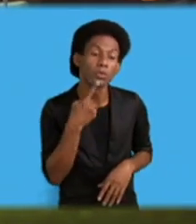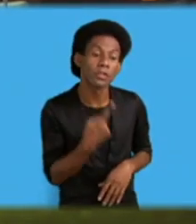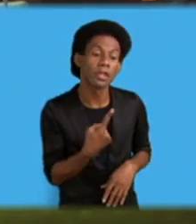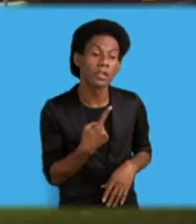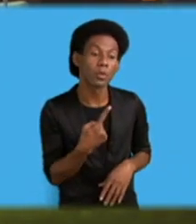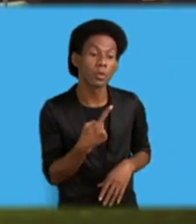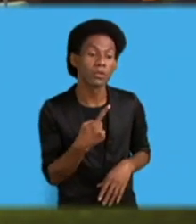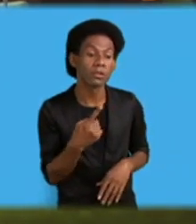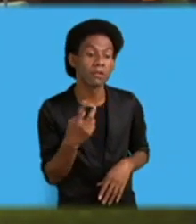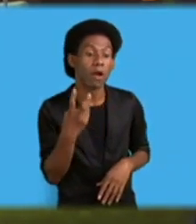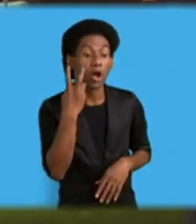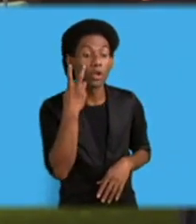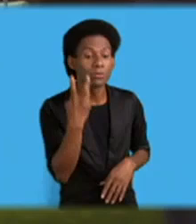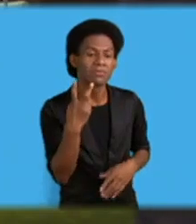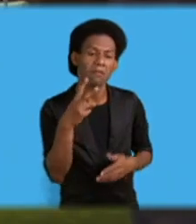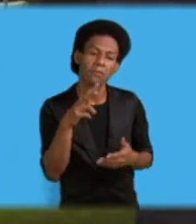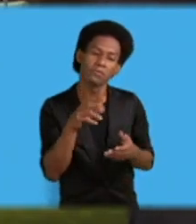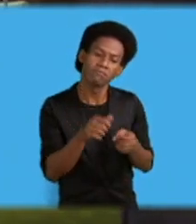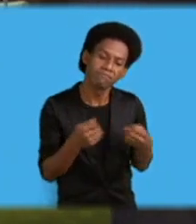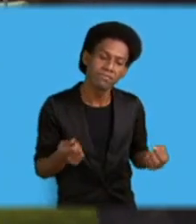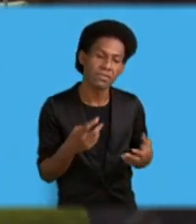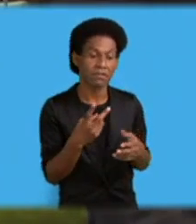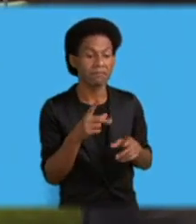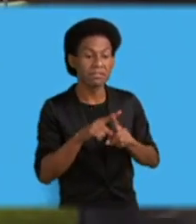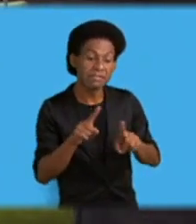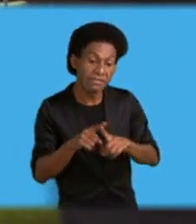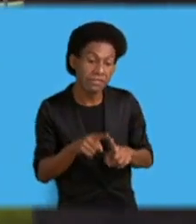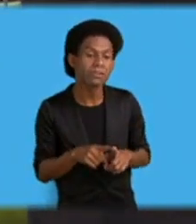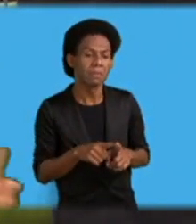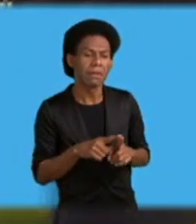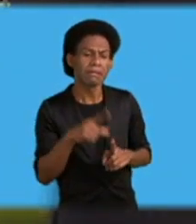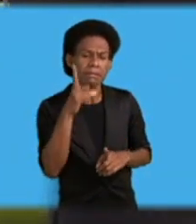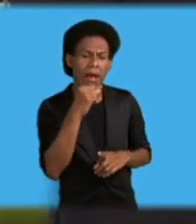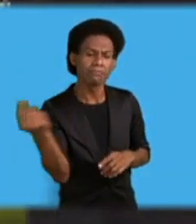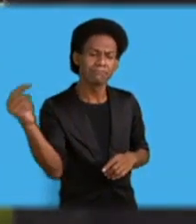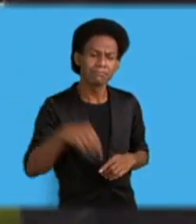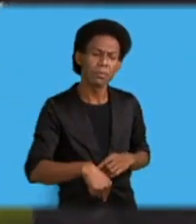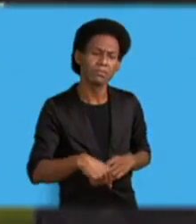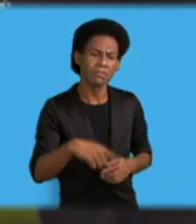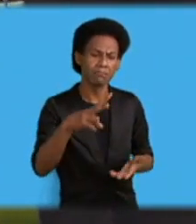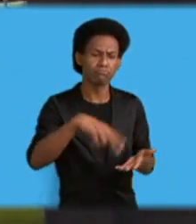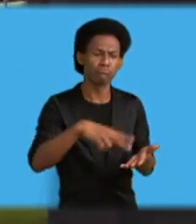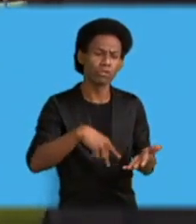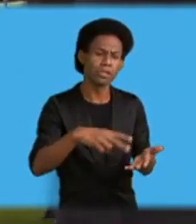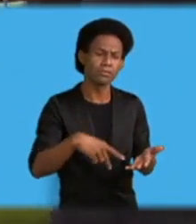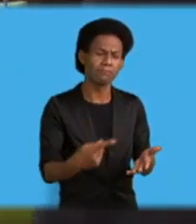newspaper organizations, they can do that once they land in Fiji. No problem. Read whatever they like.